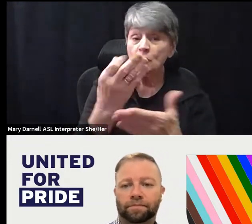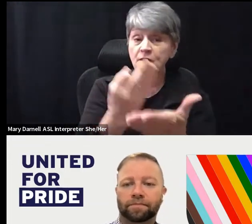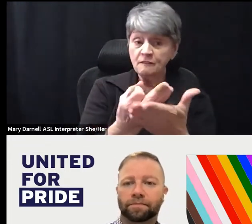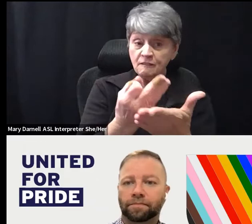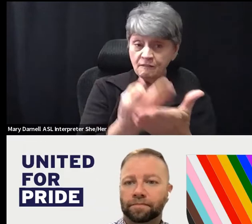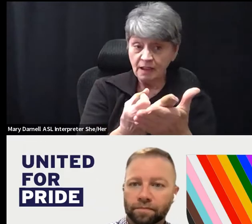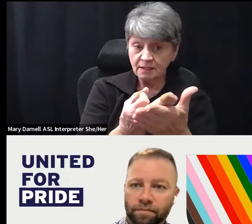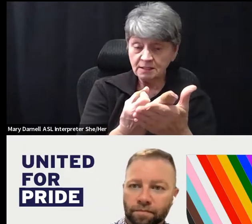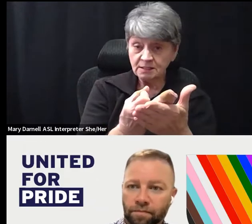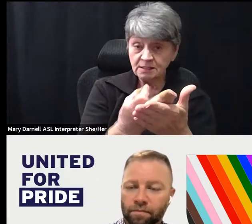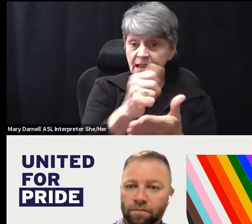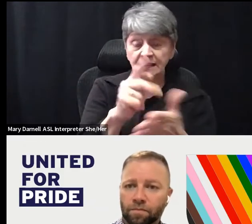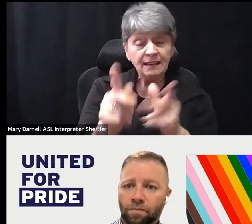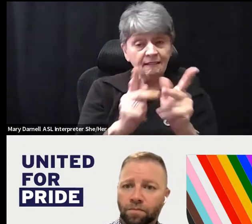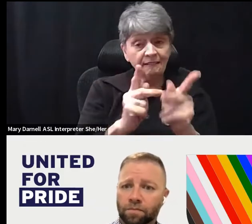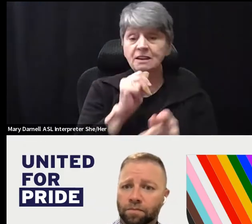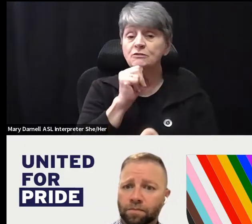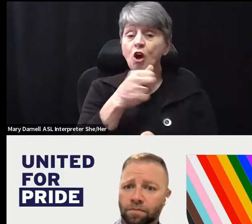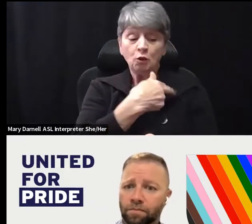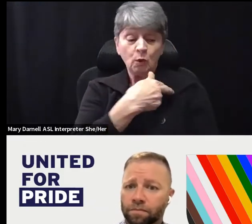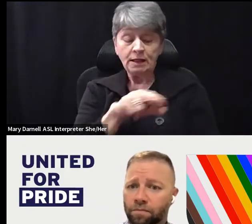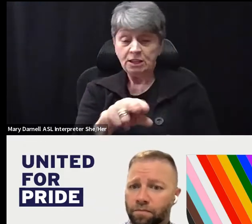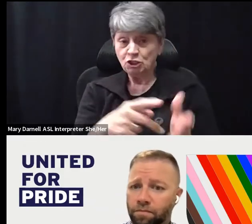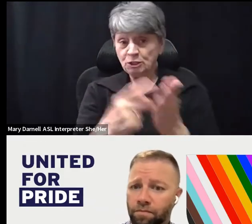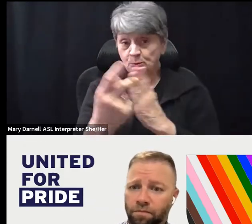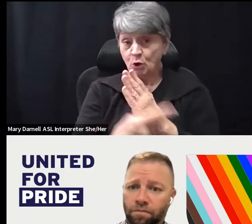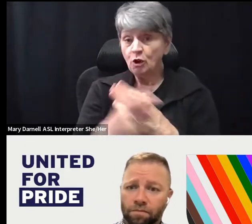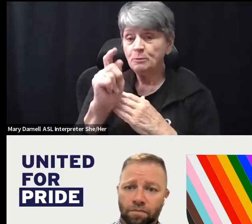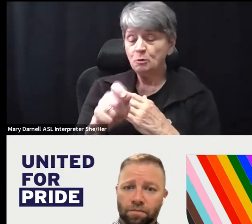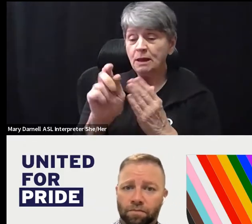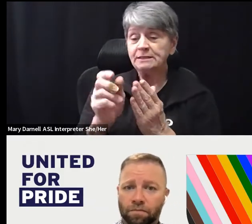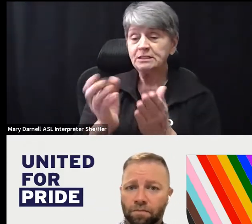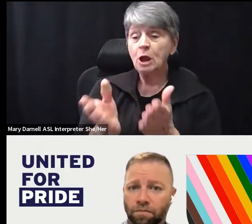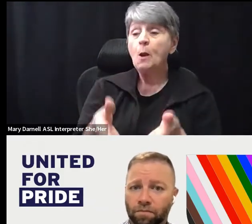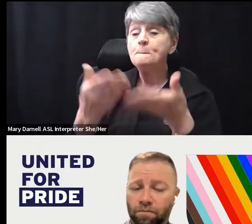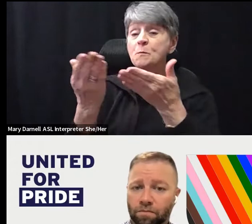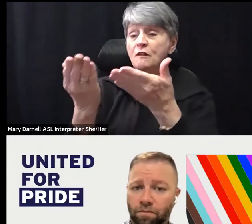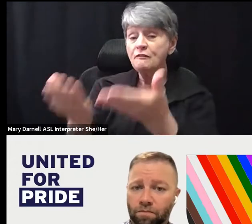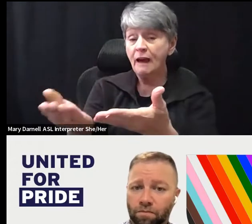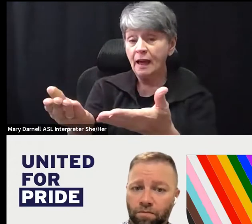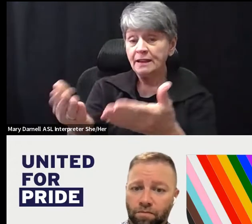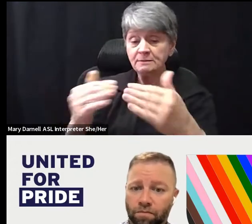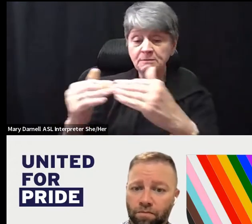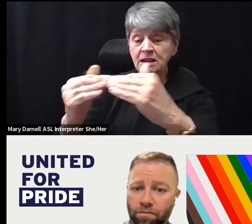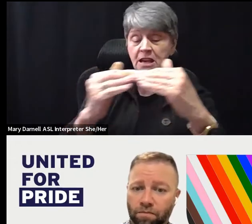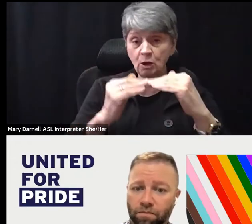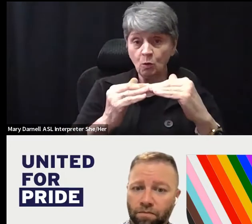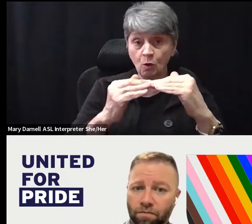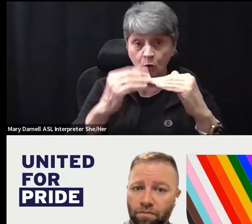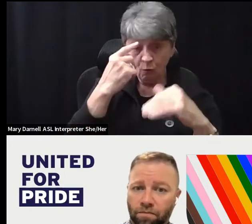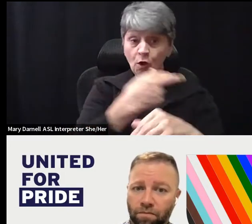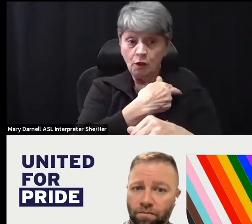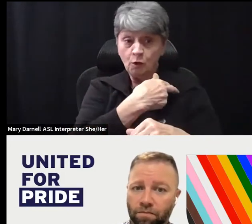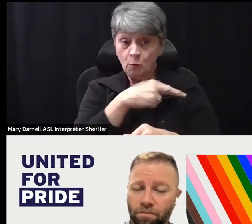any kind of non-religious program, you have to provide some funding or equal funding for the religious equivalent. That